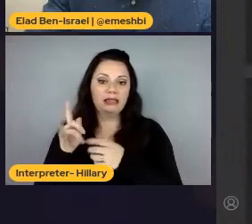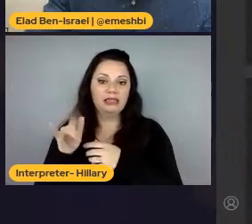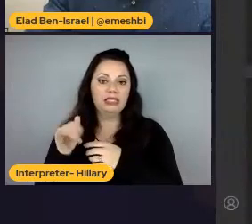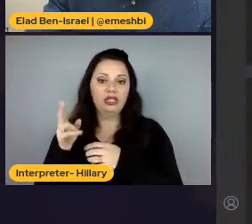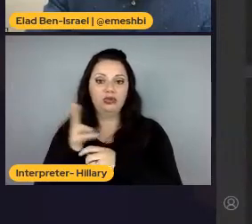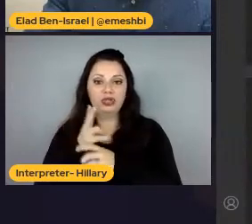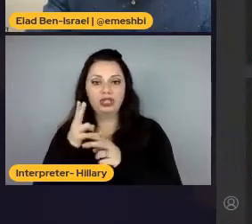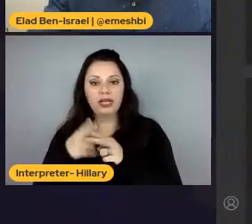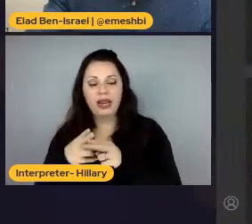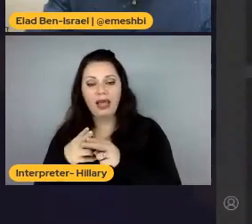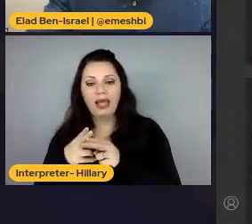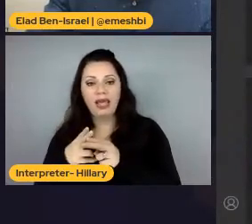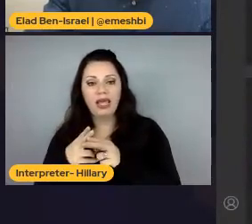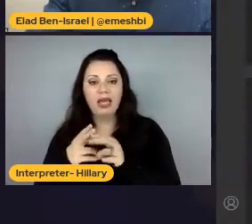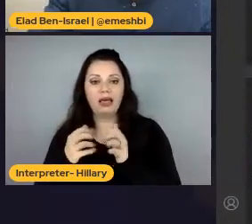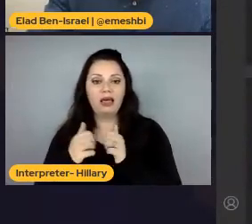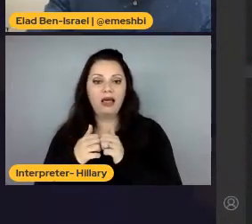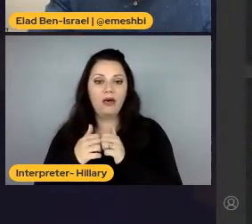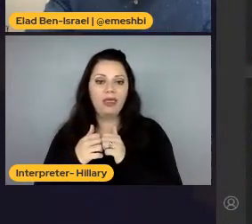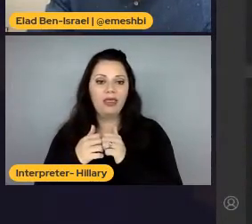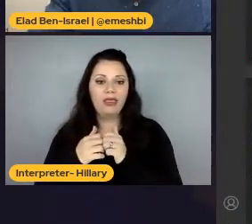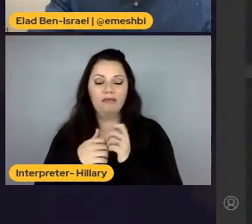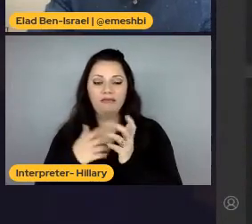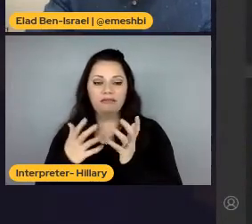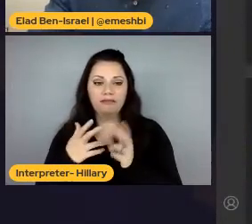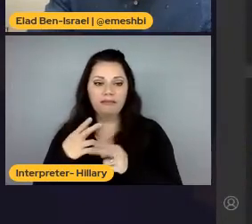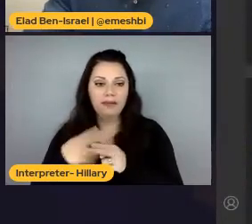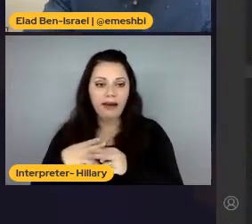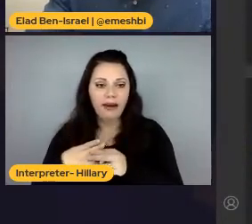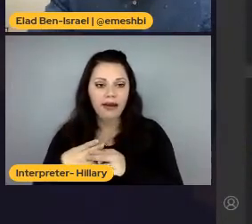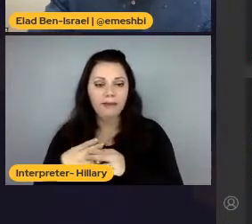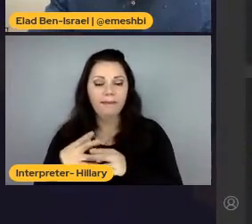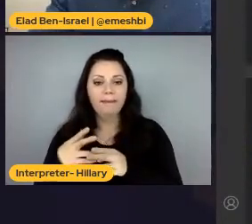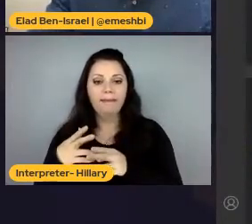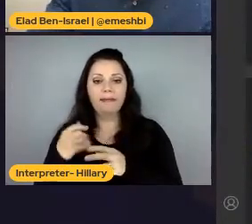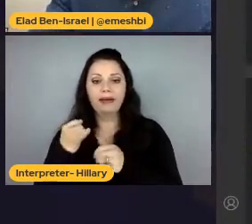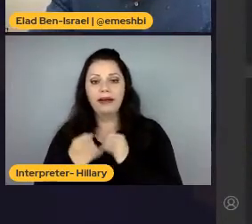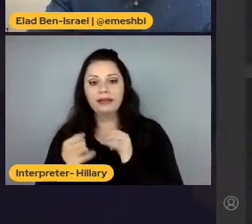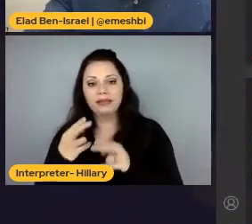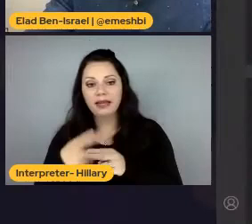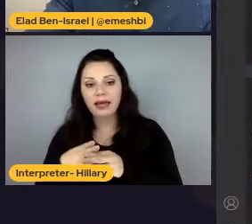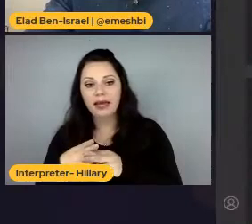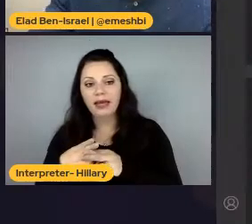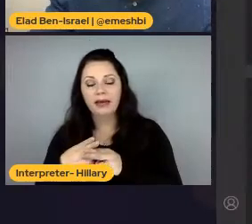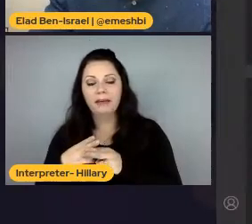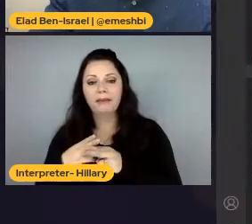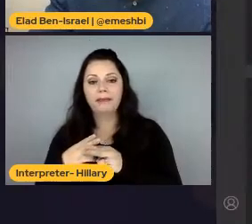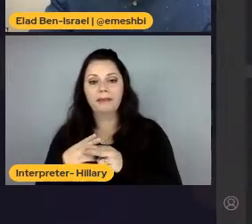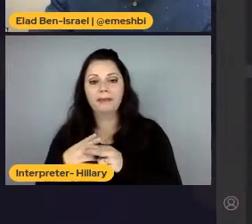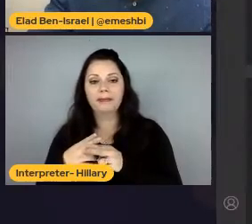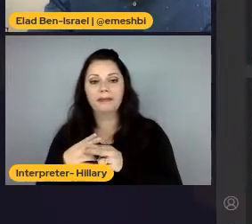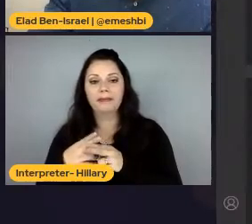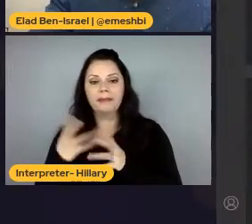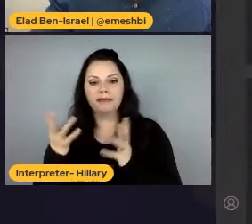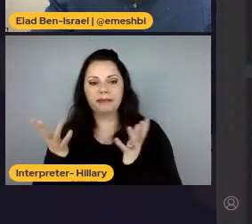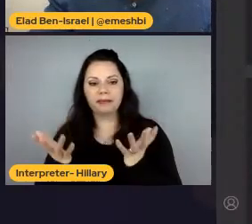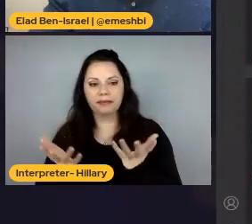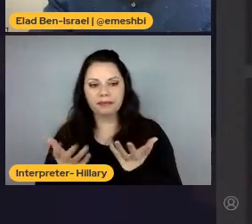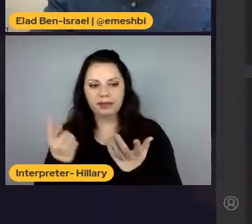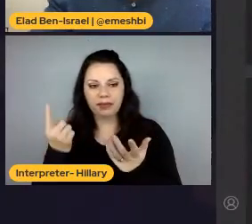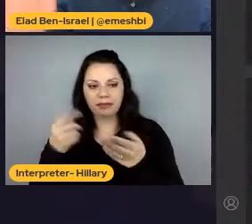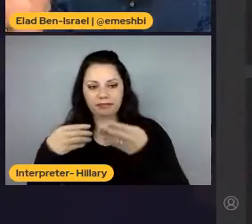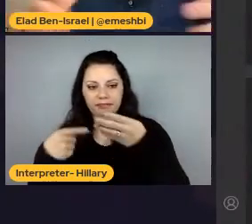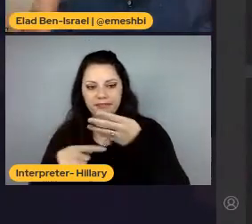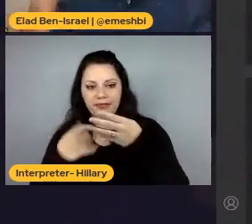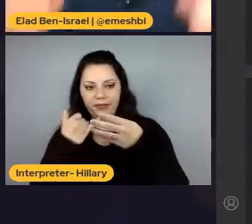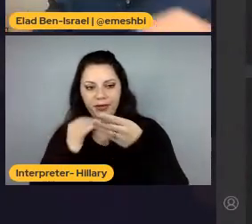username, and then in our example, it was like name and last name, and whatever, phone number. And